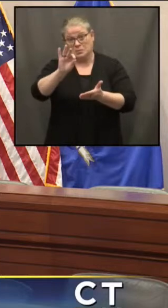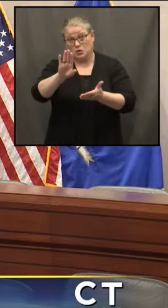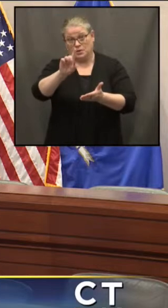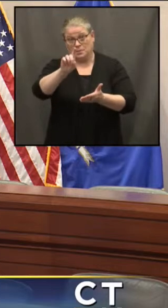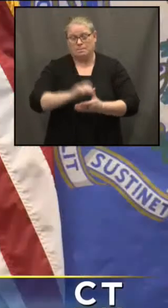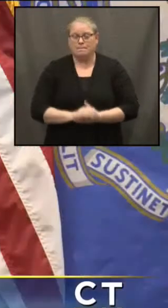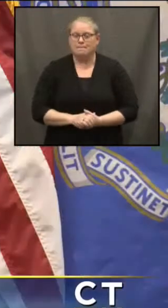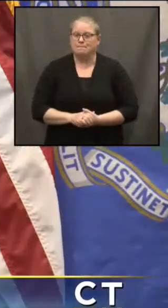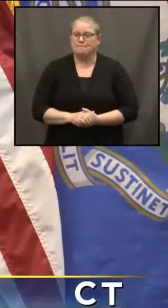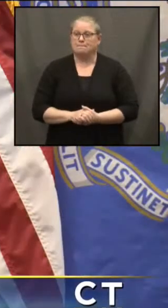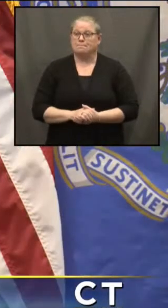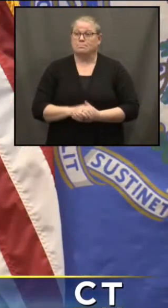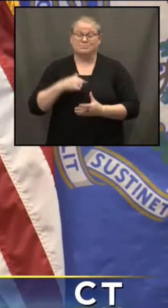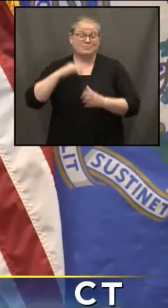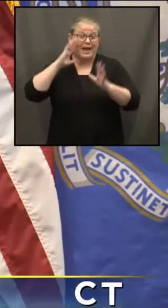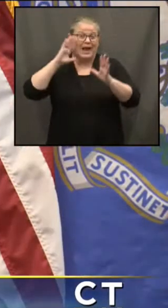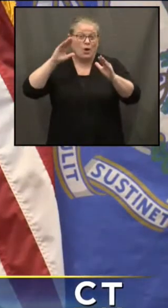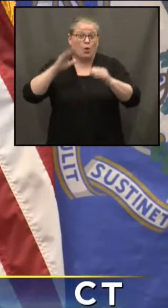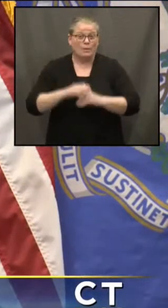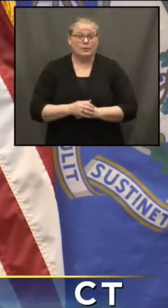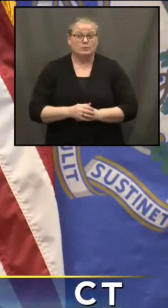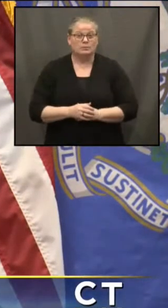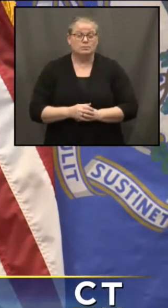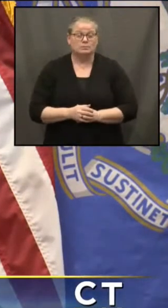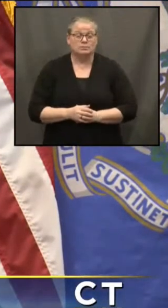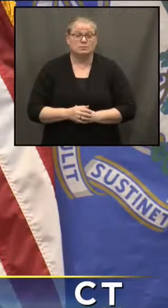I really believe that